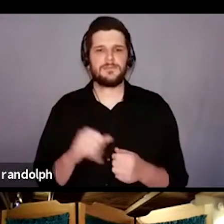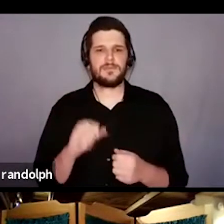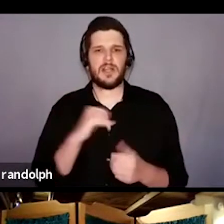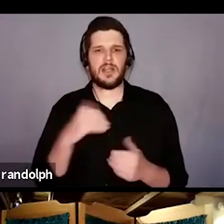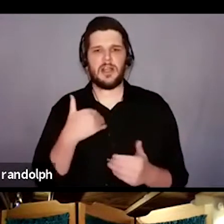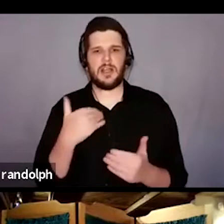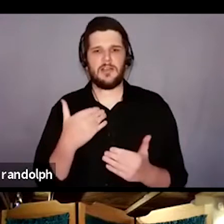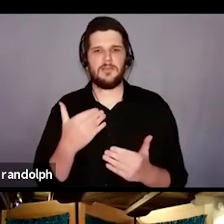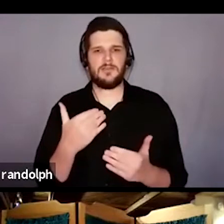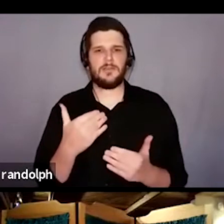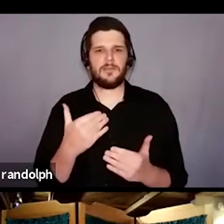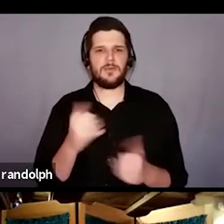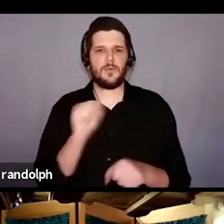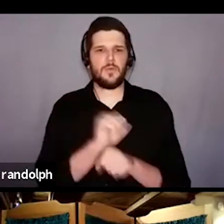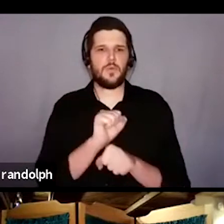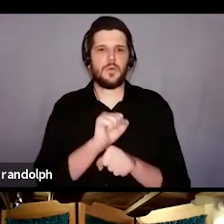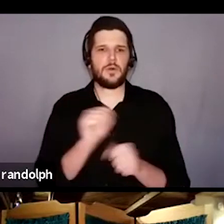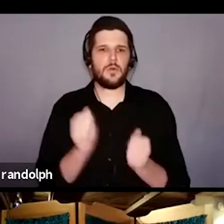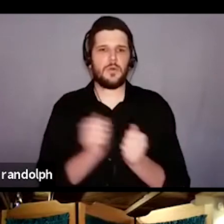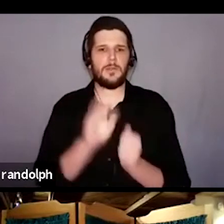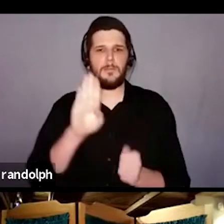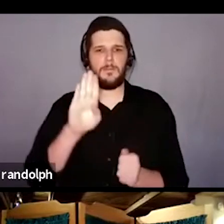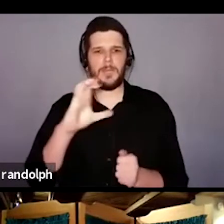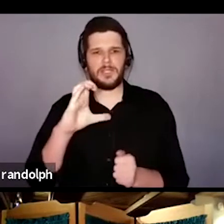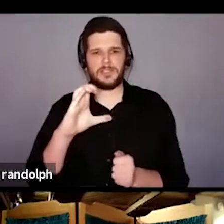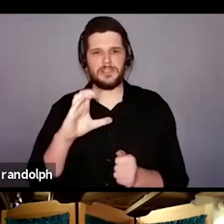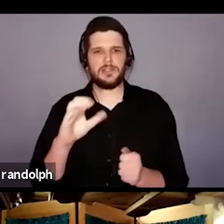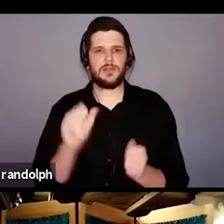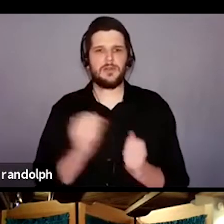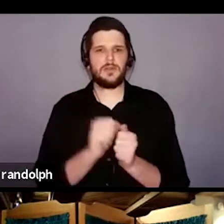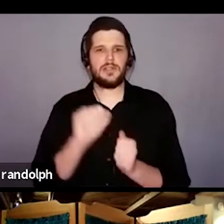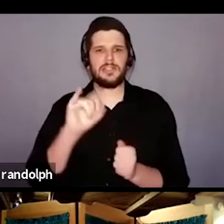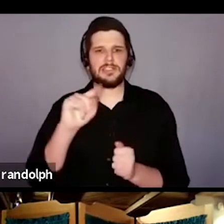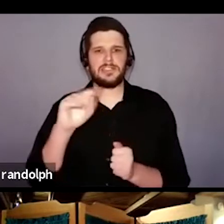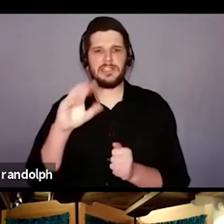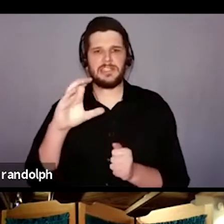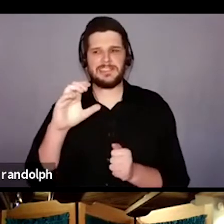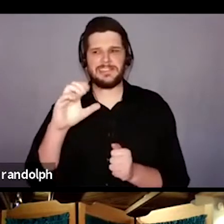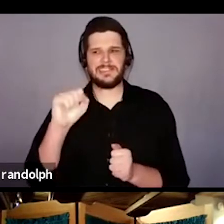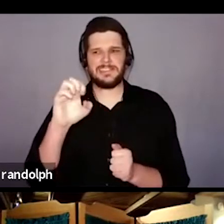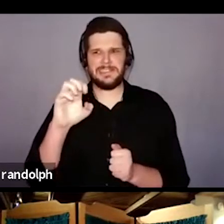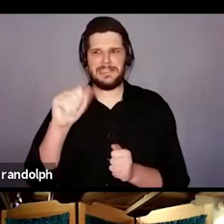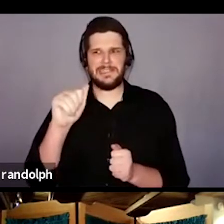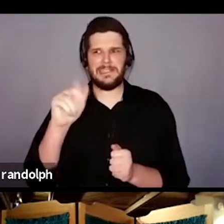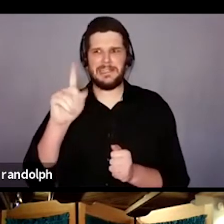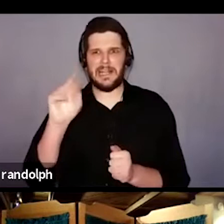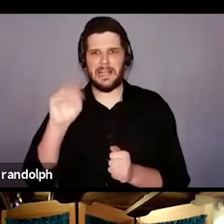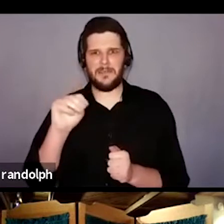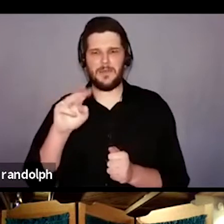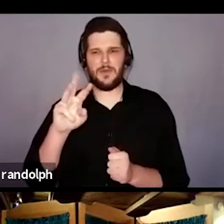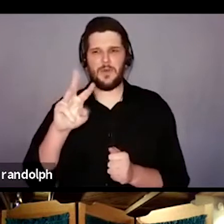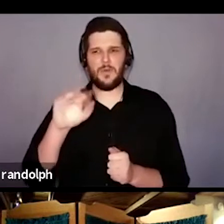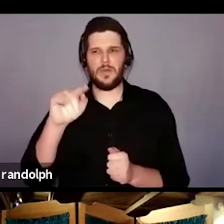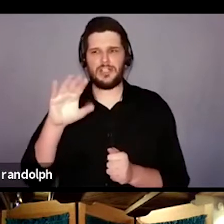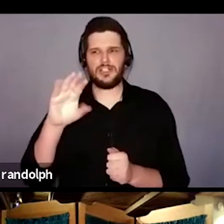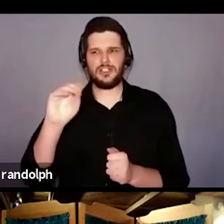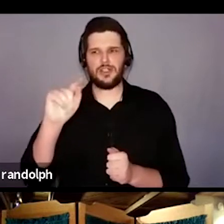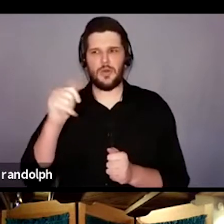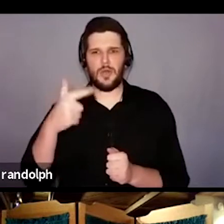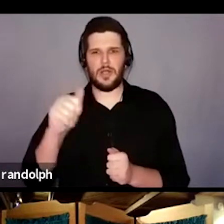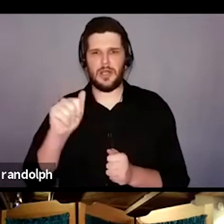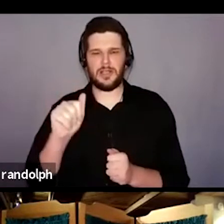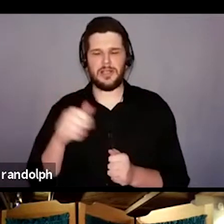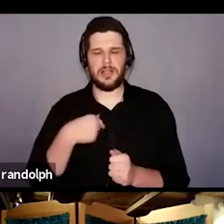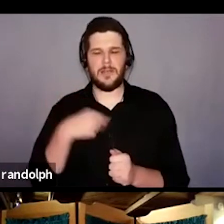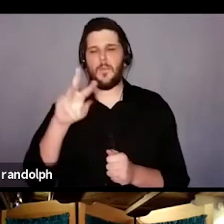have worked with BC, with Site C Dam and Manitoba, and I'm in Winnipeg, by the way. So